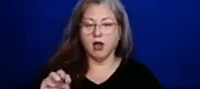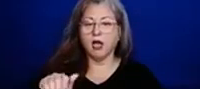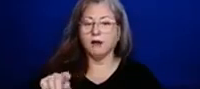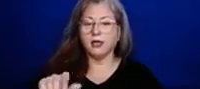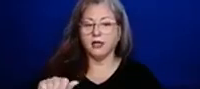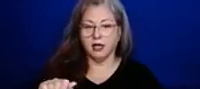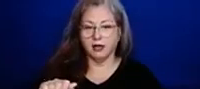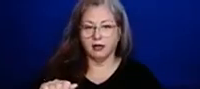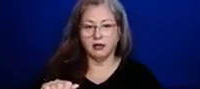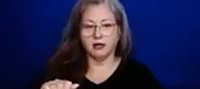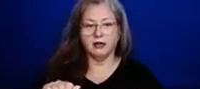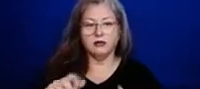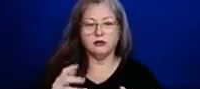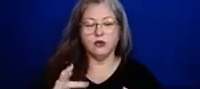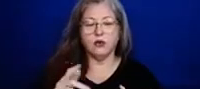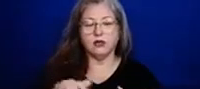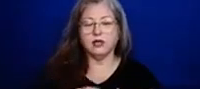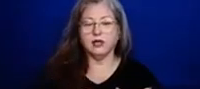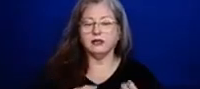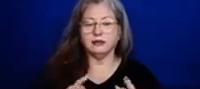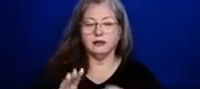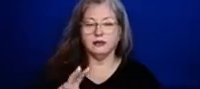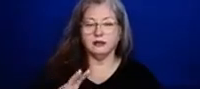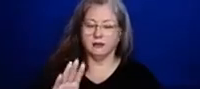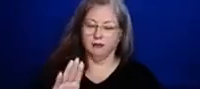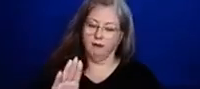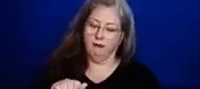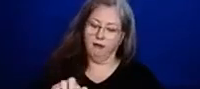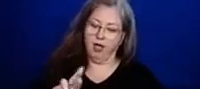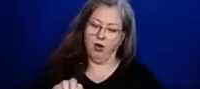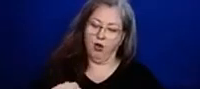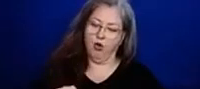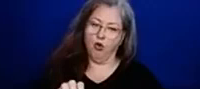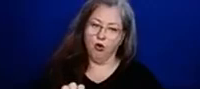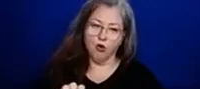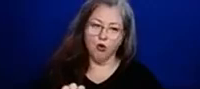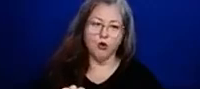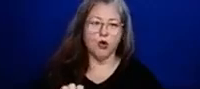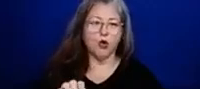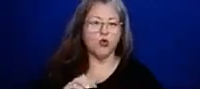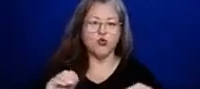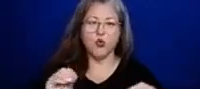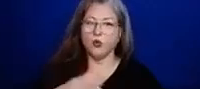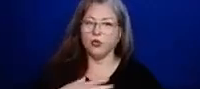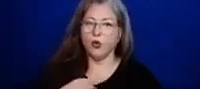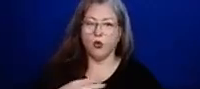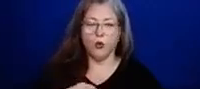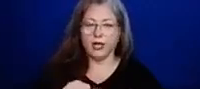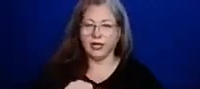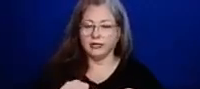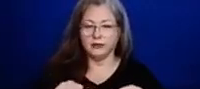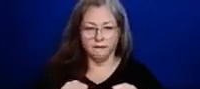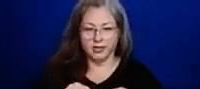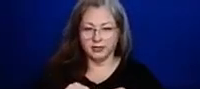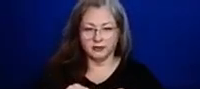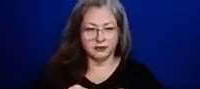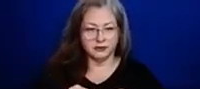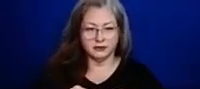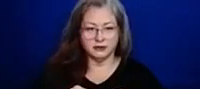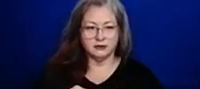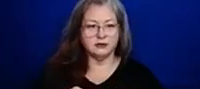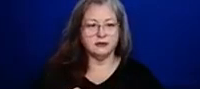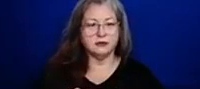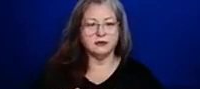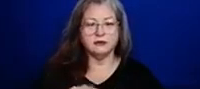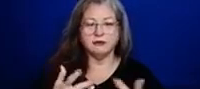amiga, you know. So it's all this is very Baroque. There's no white space here, and